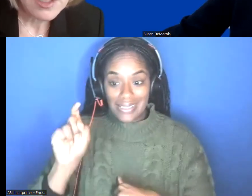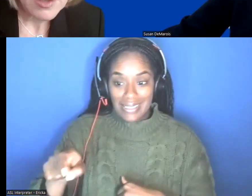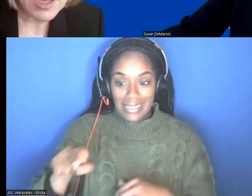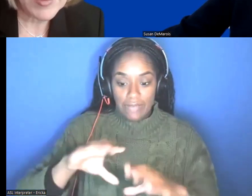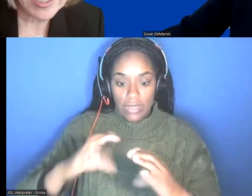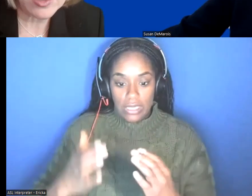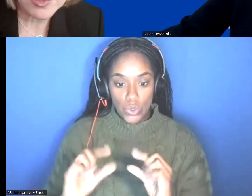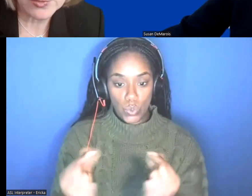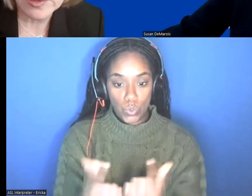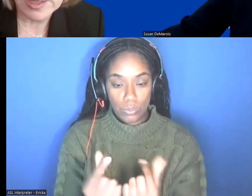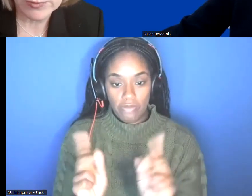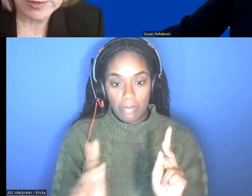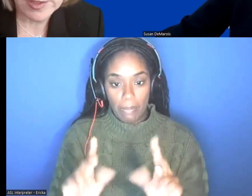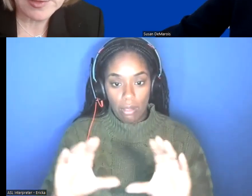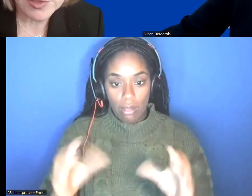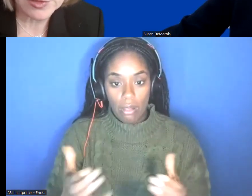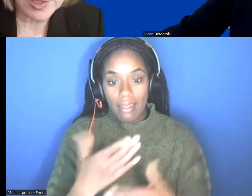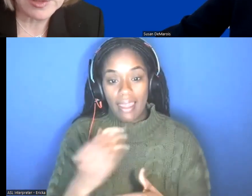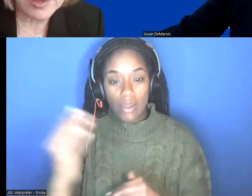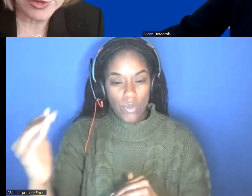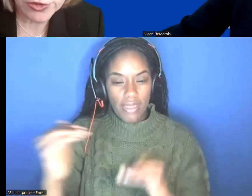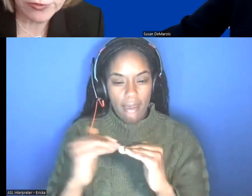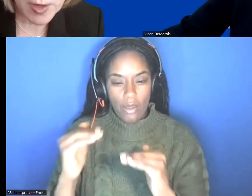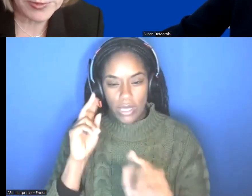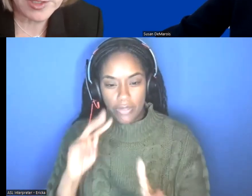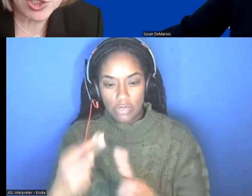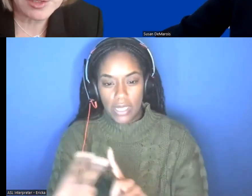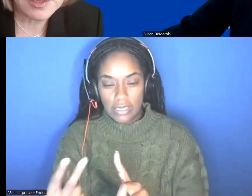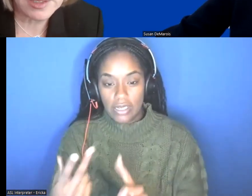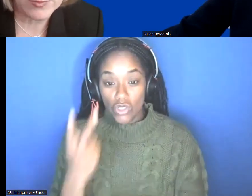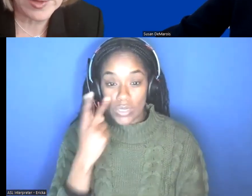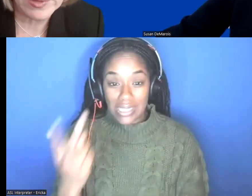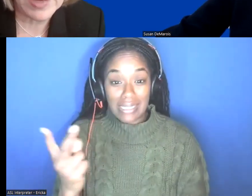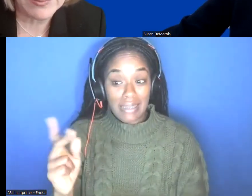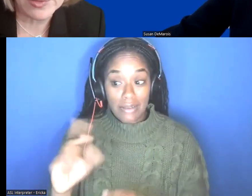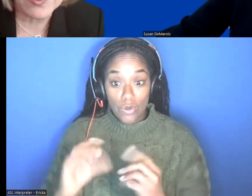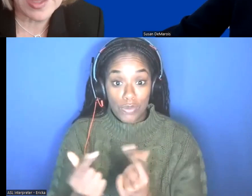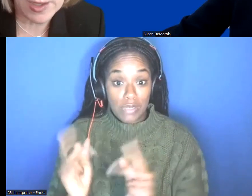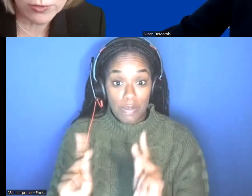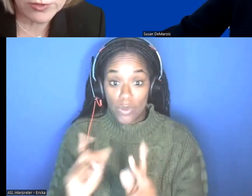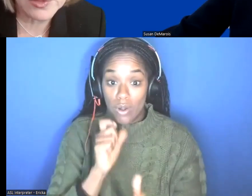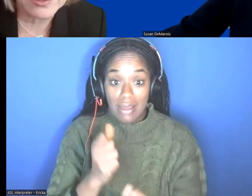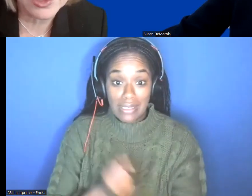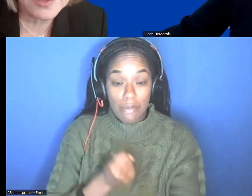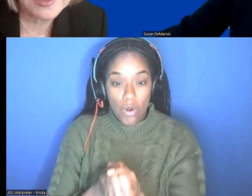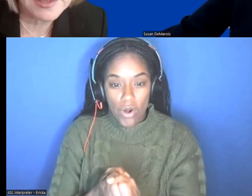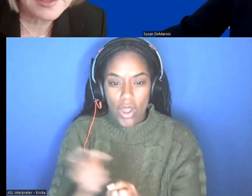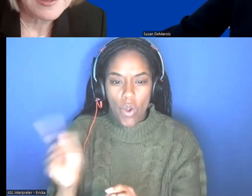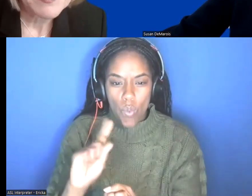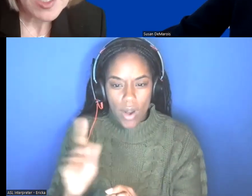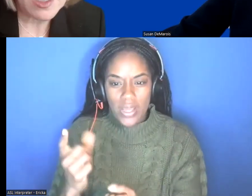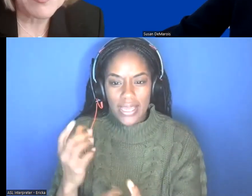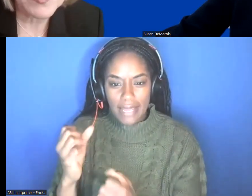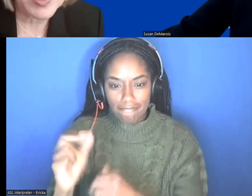population. And also with an equity lens to look at underserved populations and where we might build out those other